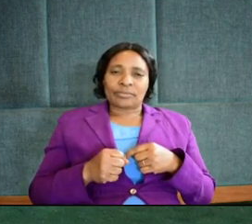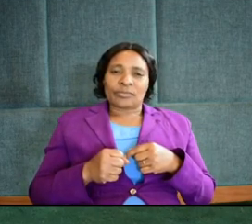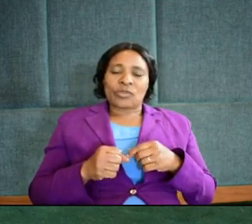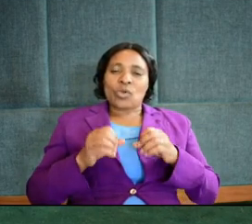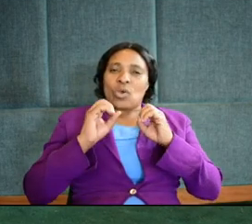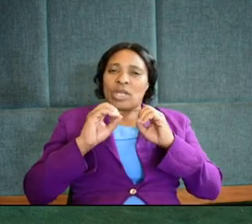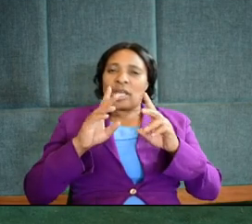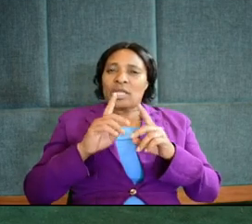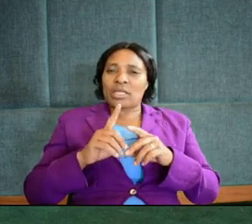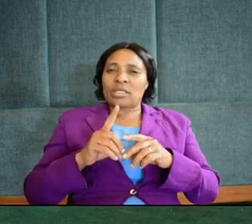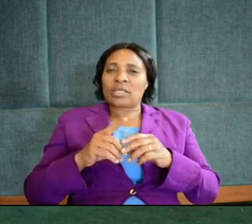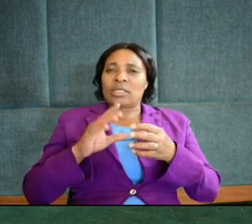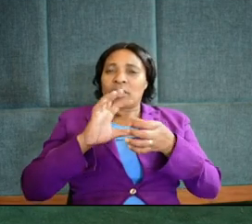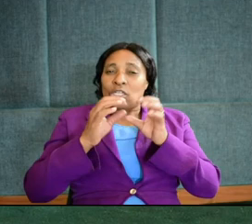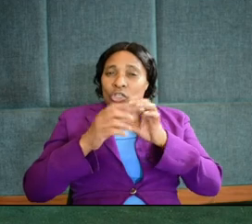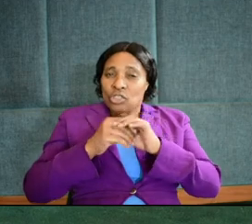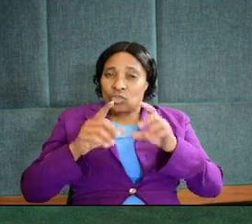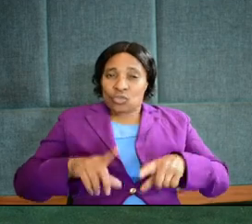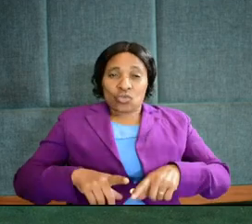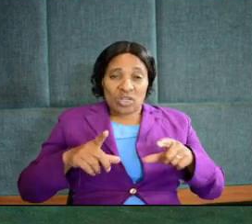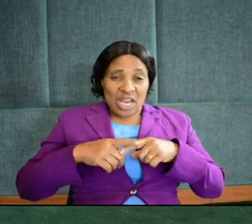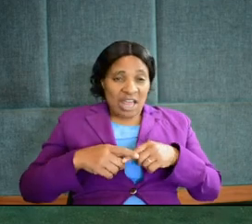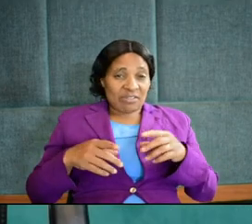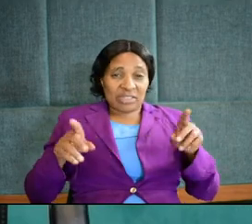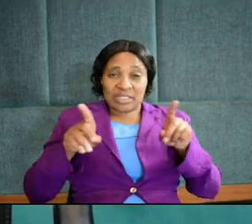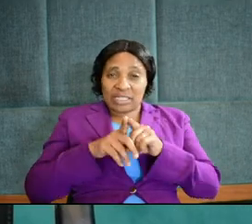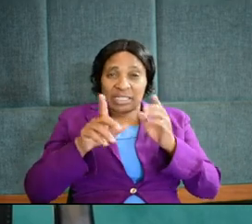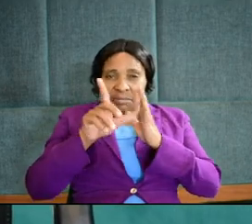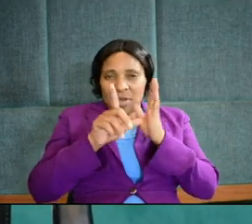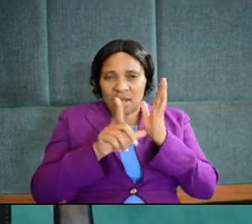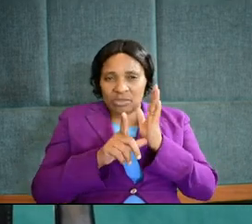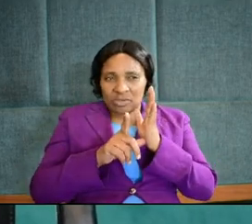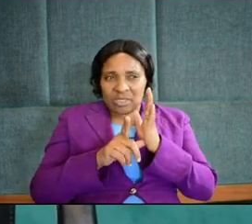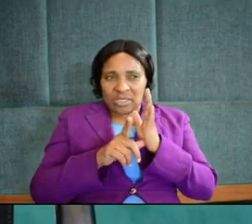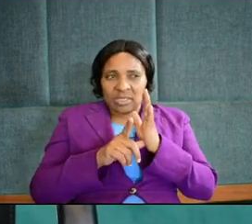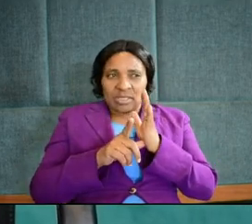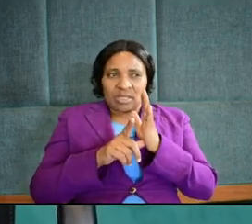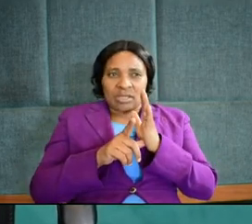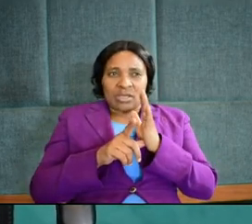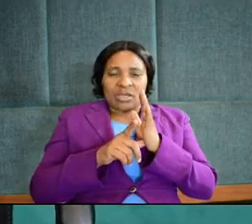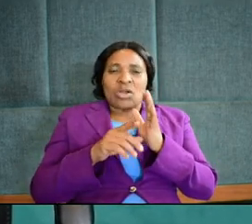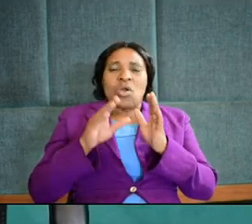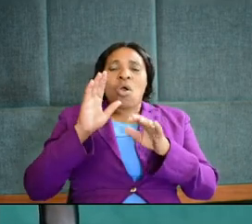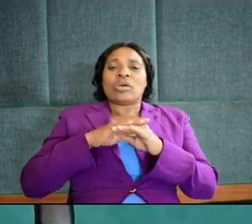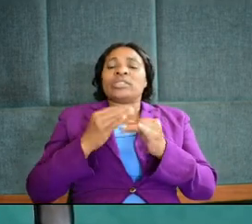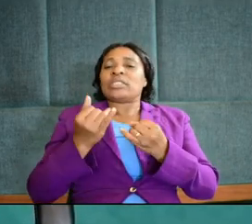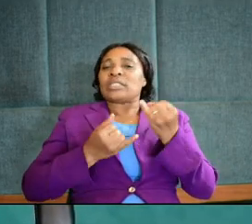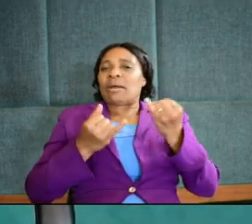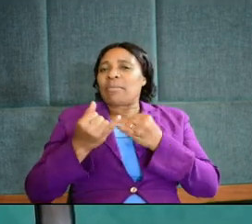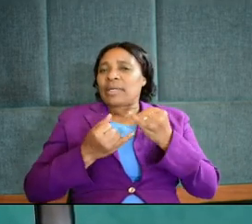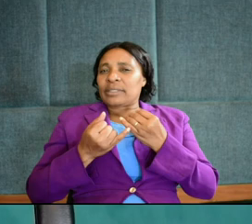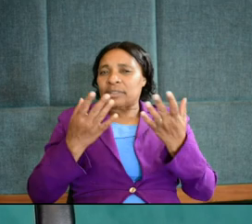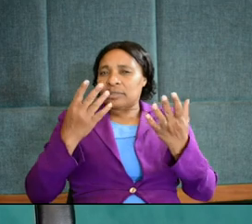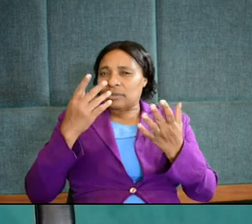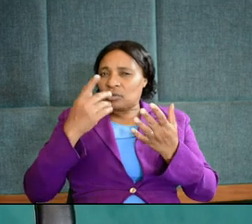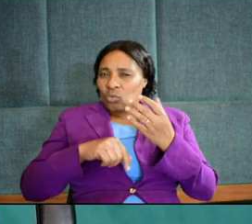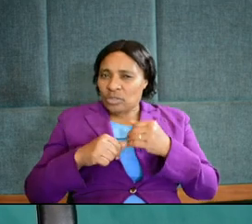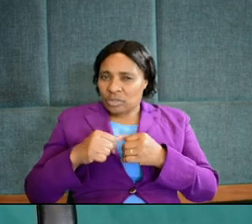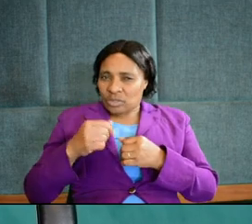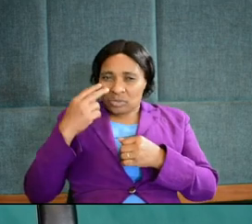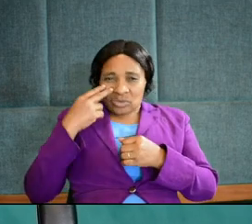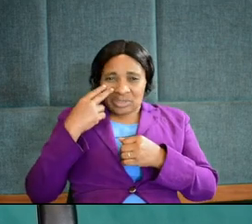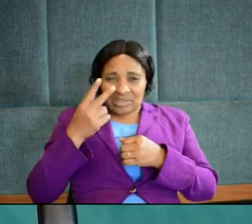Okay, so the connecting to life is just the same lesson. And on Sabbath is the What Do You Think